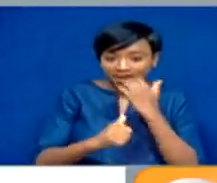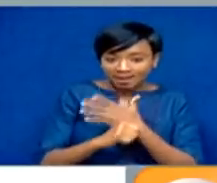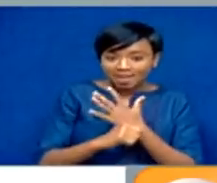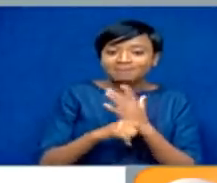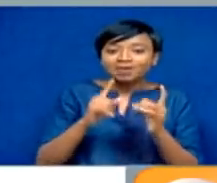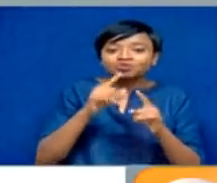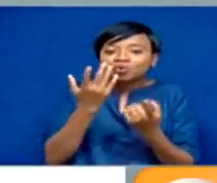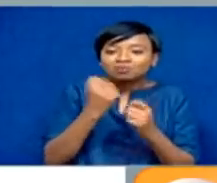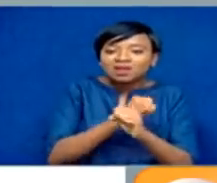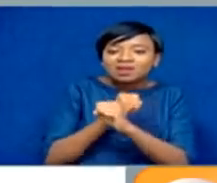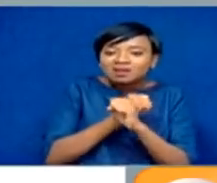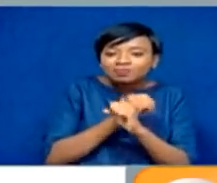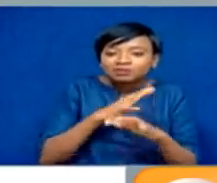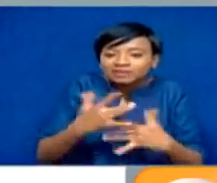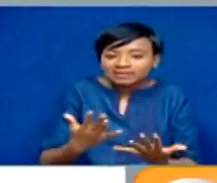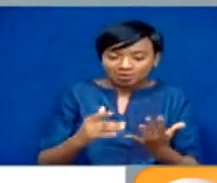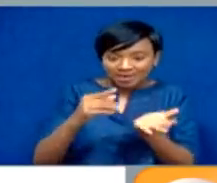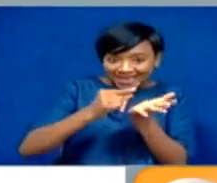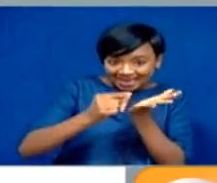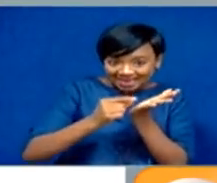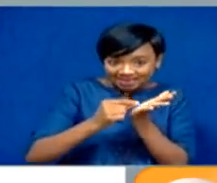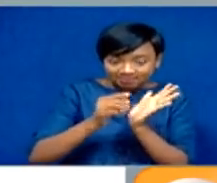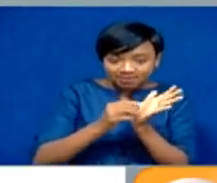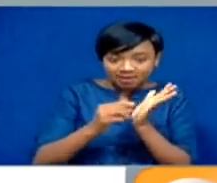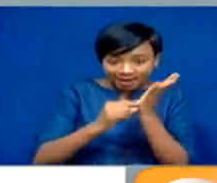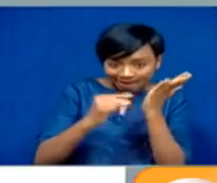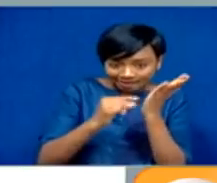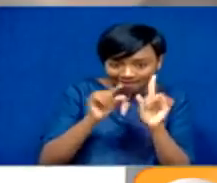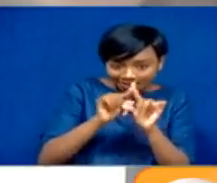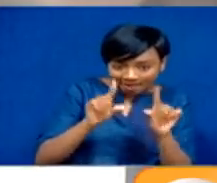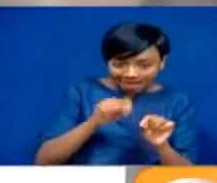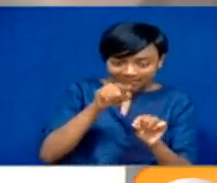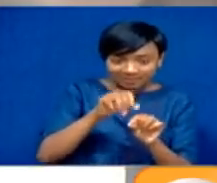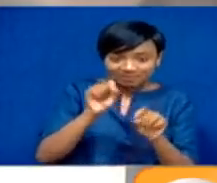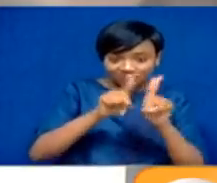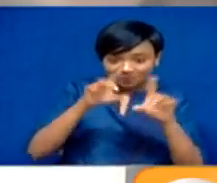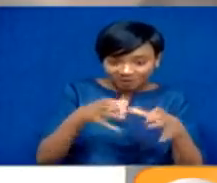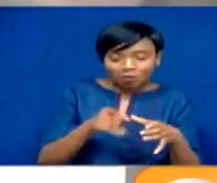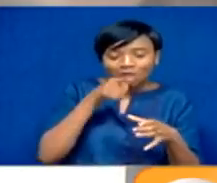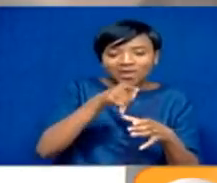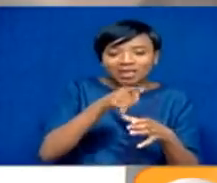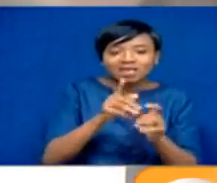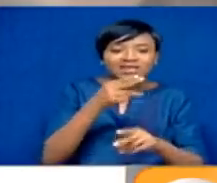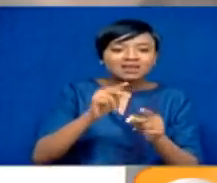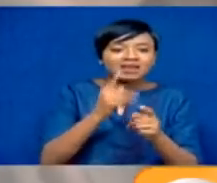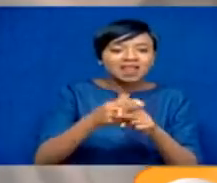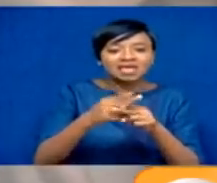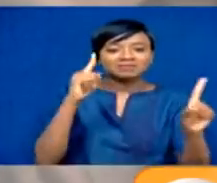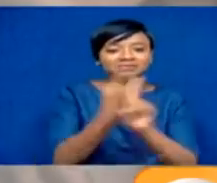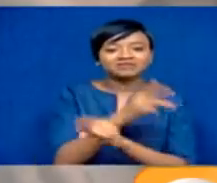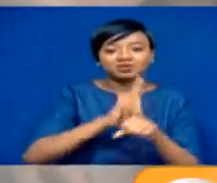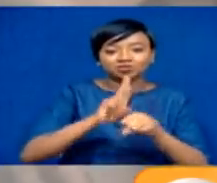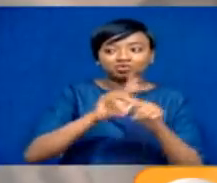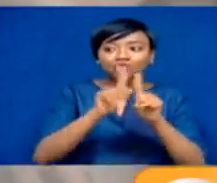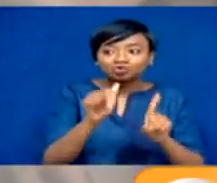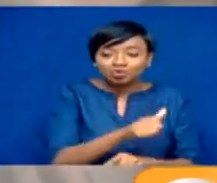SIM card was registered under the name Evans Kiprono. Tanui led detectives to another suspect, Kevin Langat,